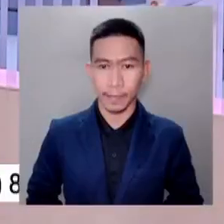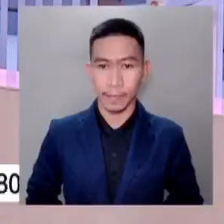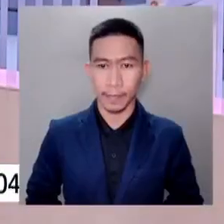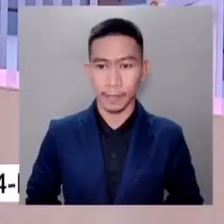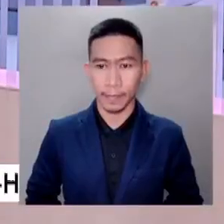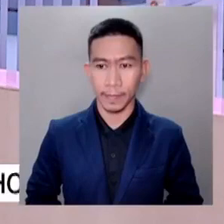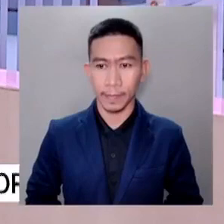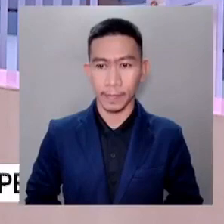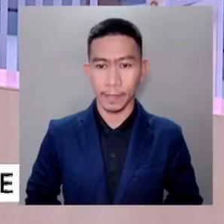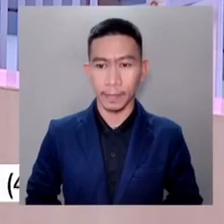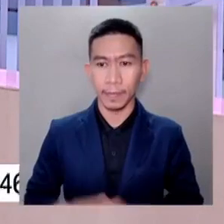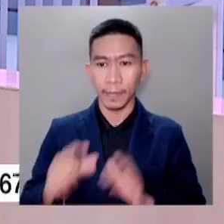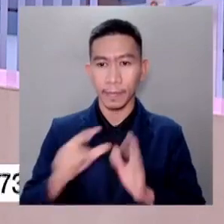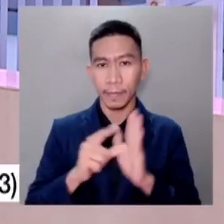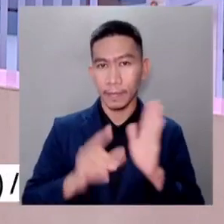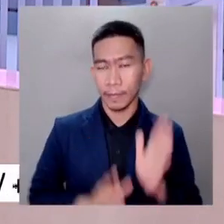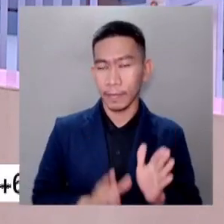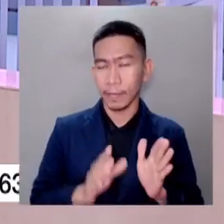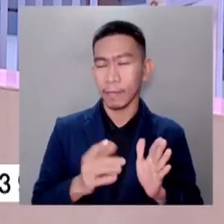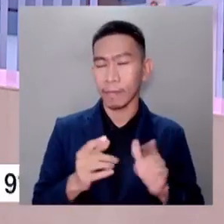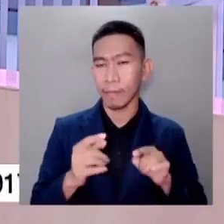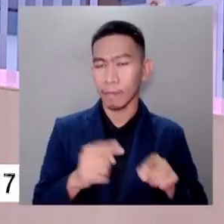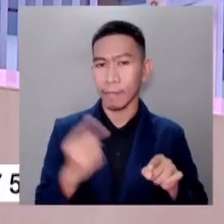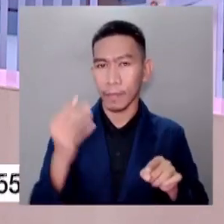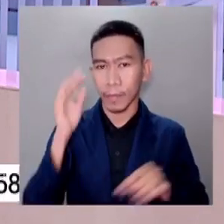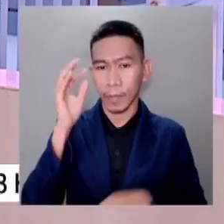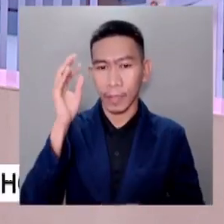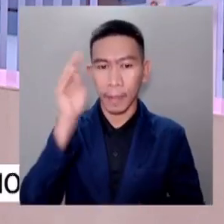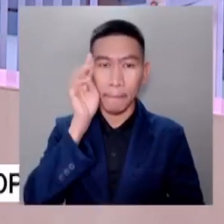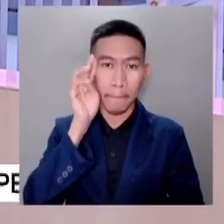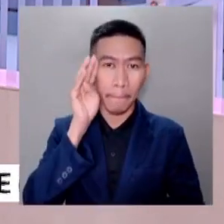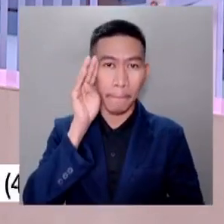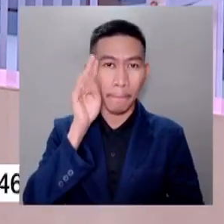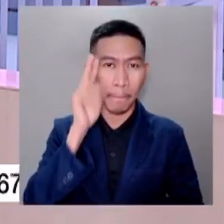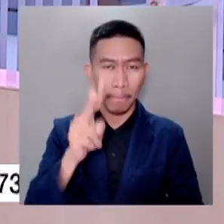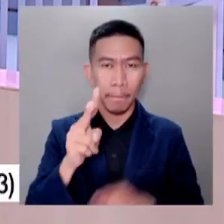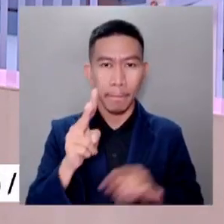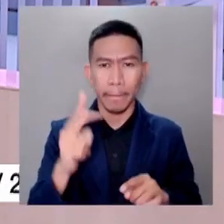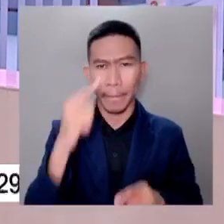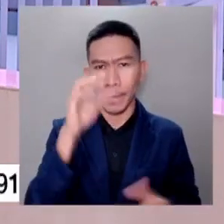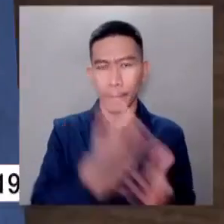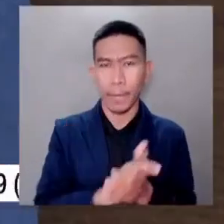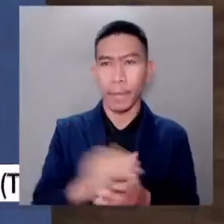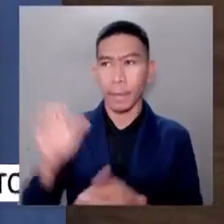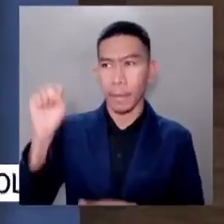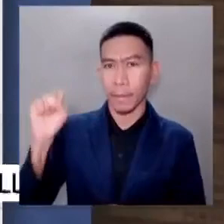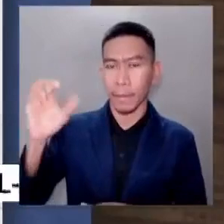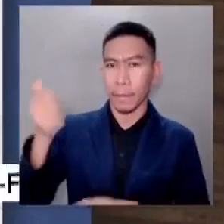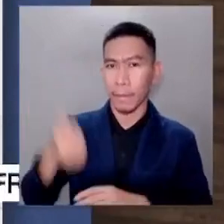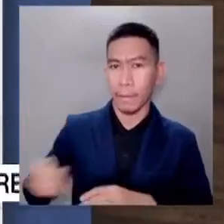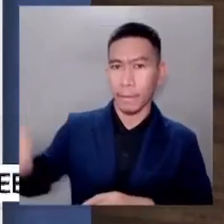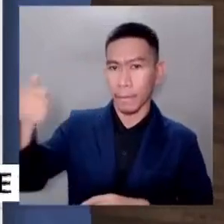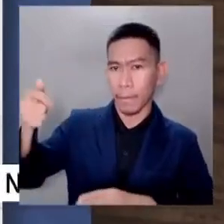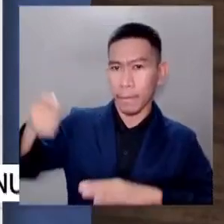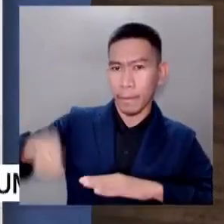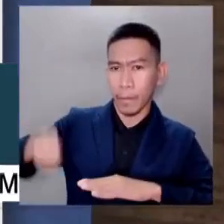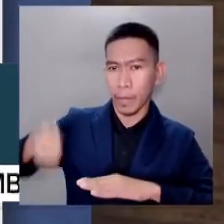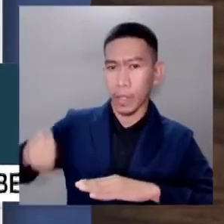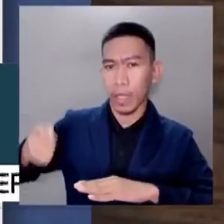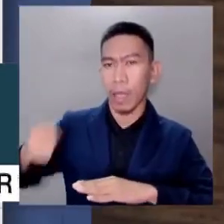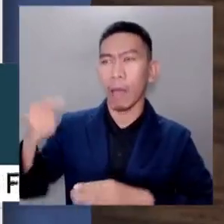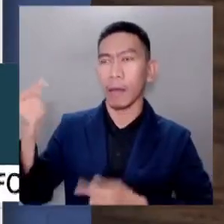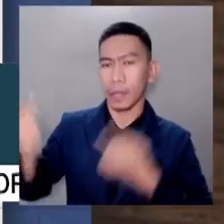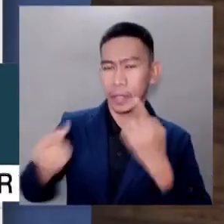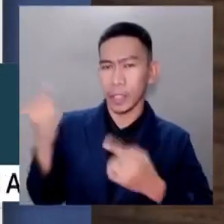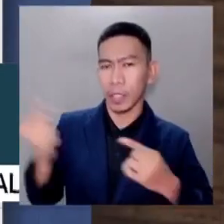The lawyer of President-elect Ferdinand Marcos Jr. believes the Supreme Court took into consideration Marcos's inauguration this Thursday in